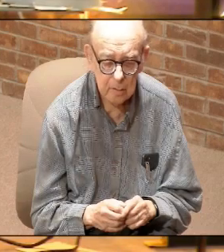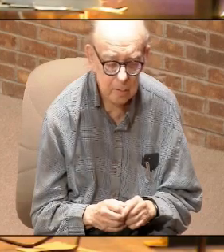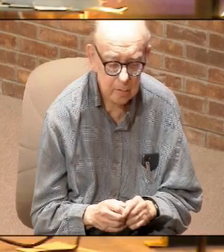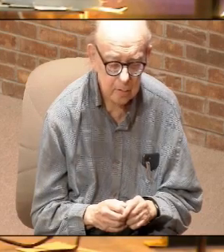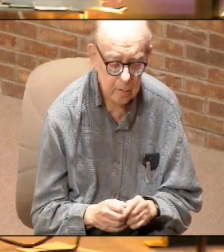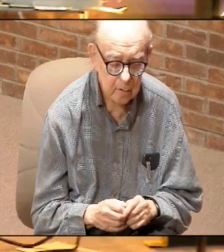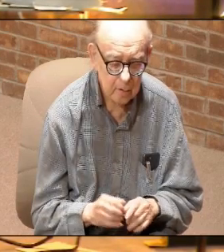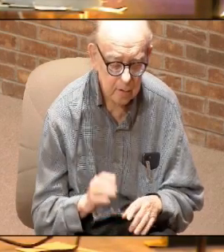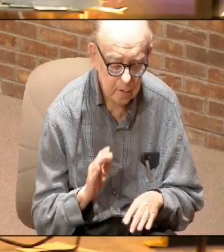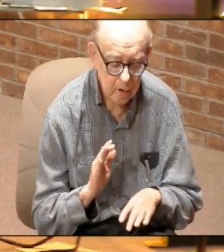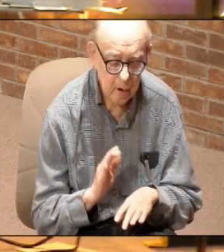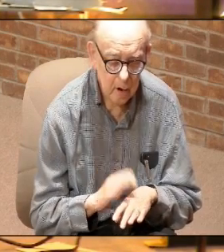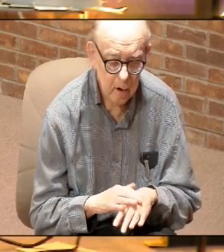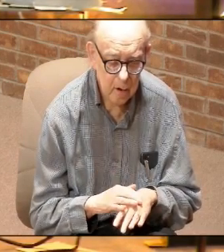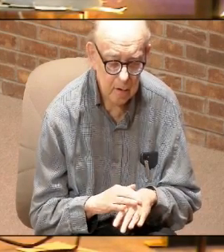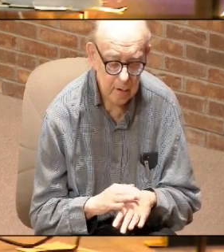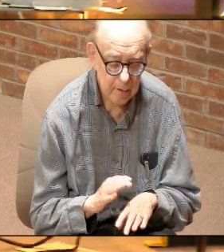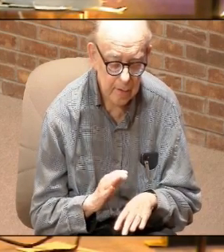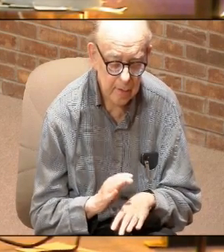on that night,